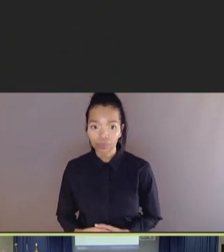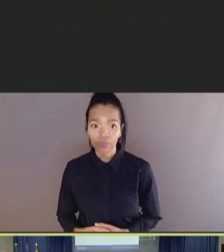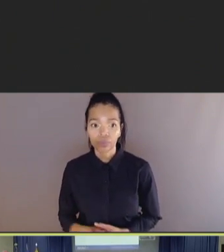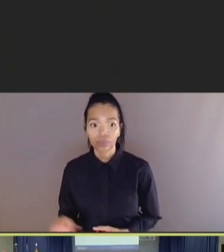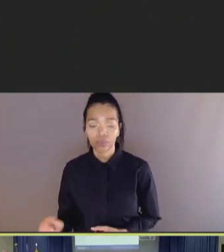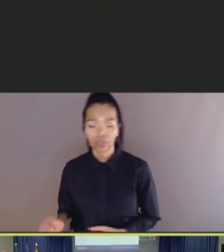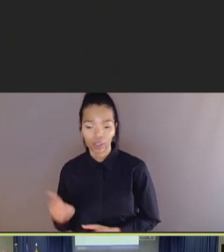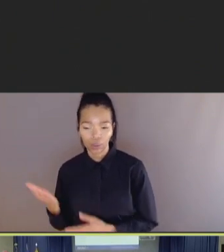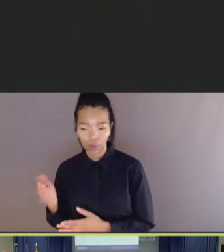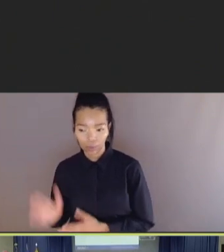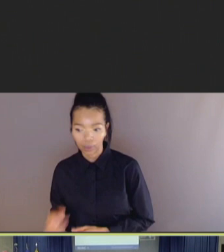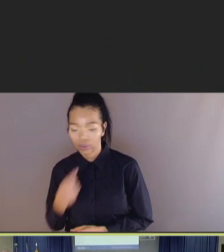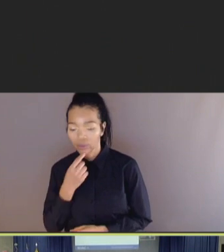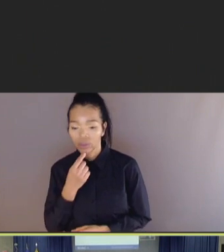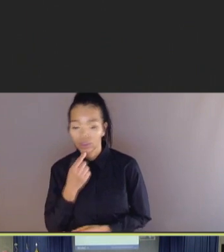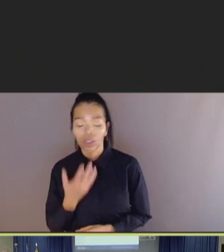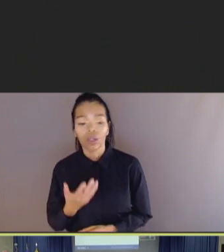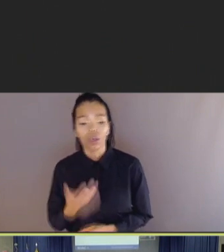think that